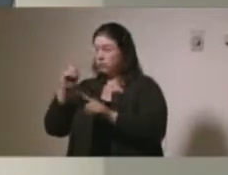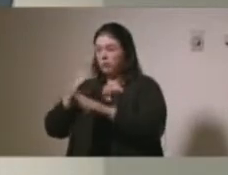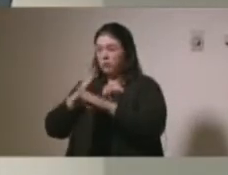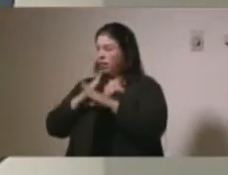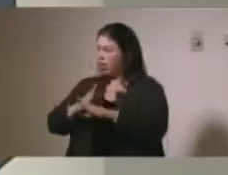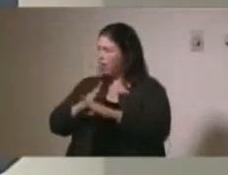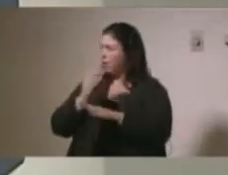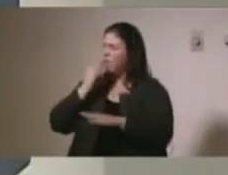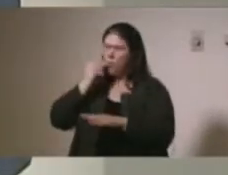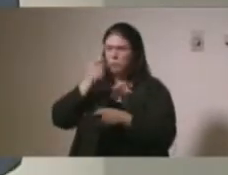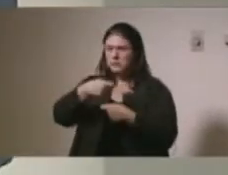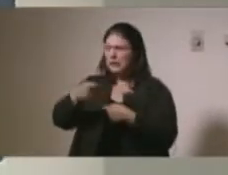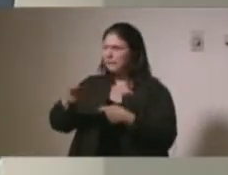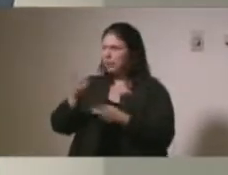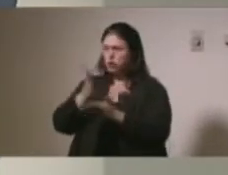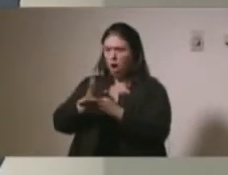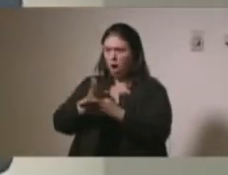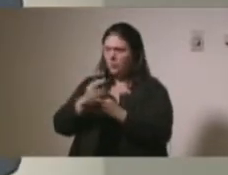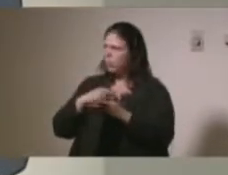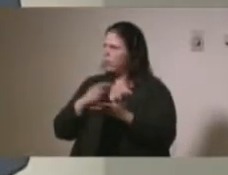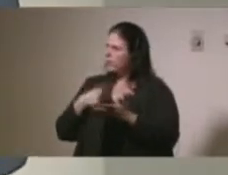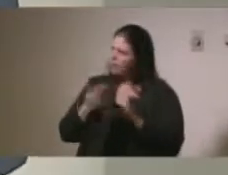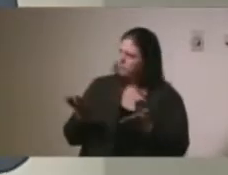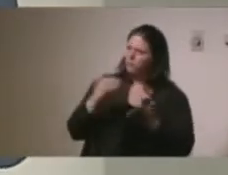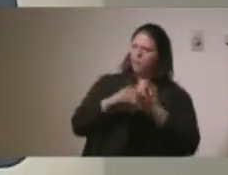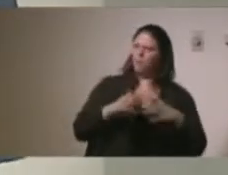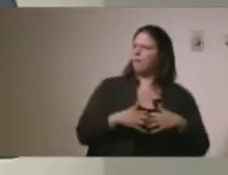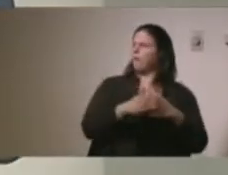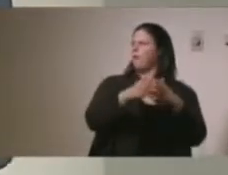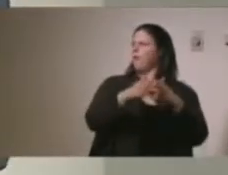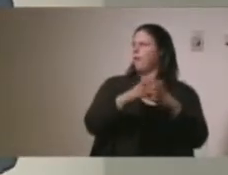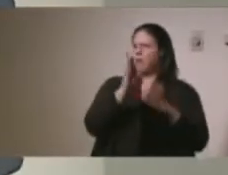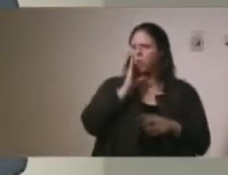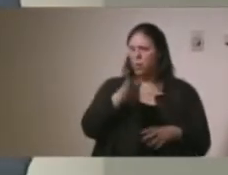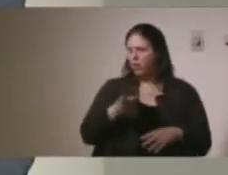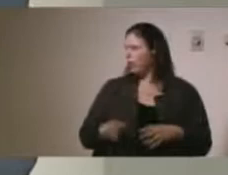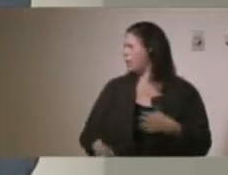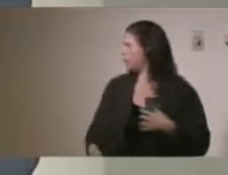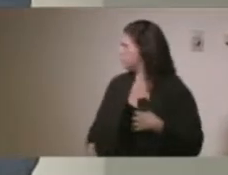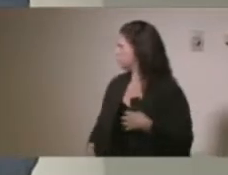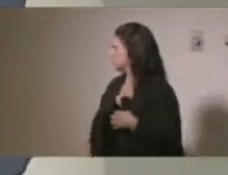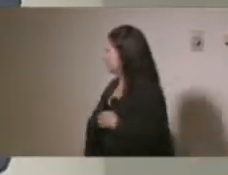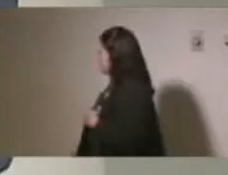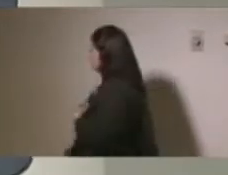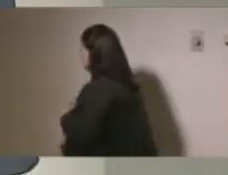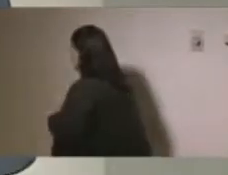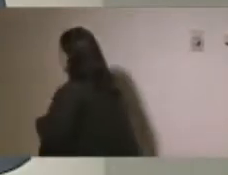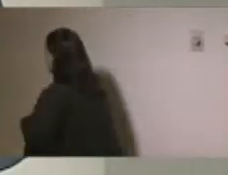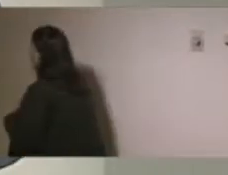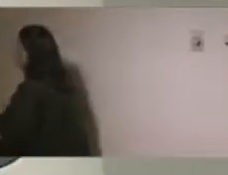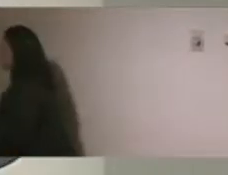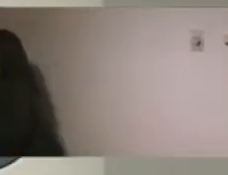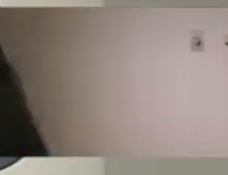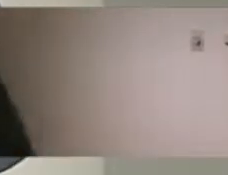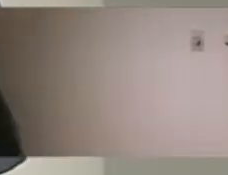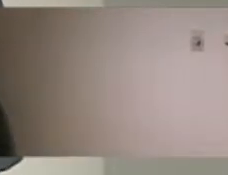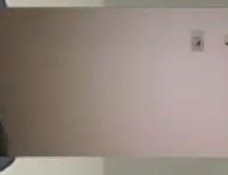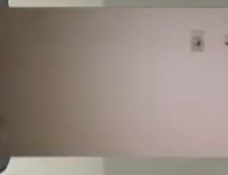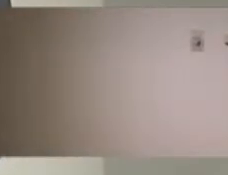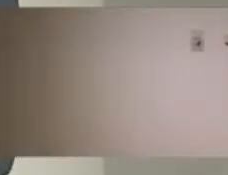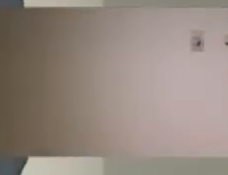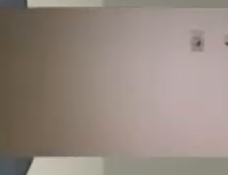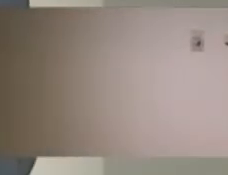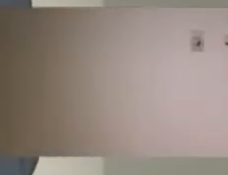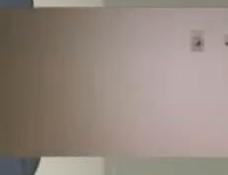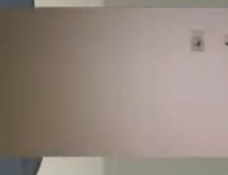delivery. Yesterday, we saw the importance in other countries of contact with citizens.